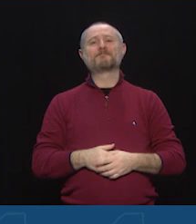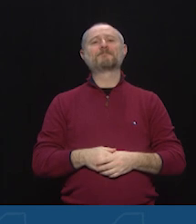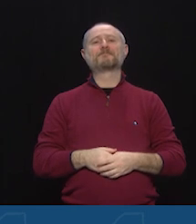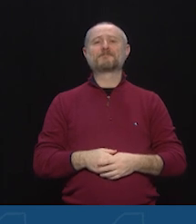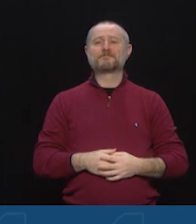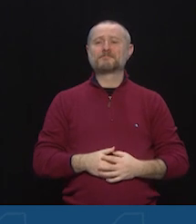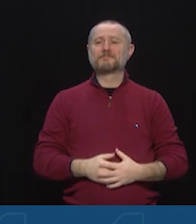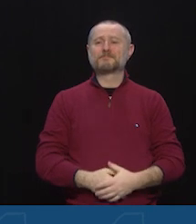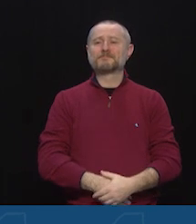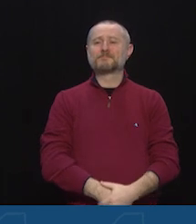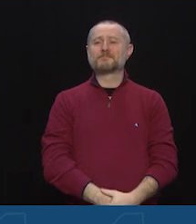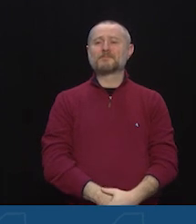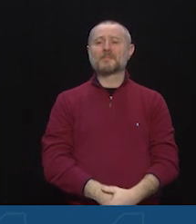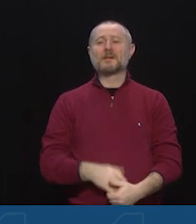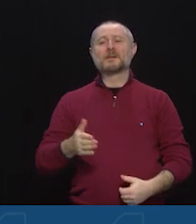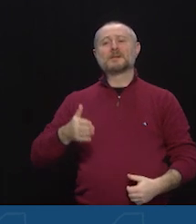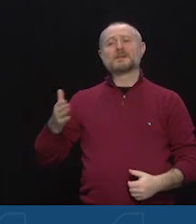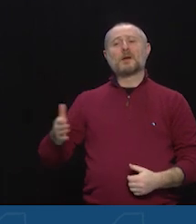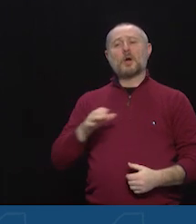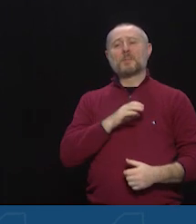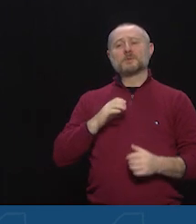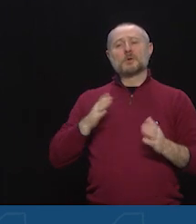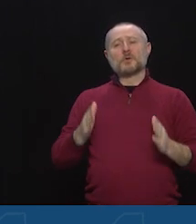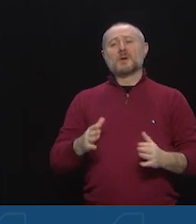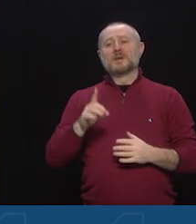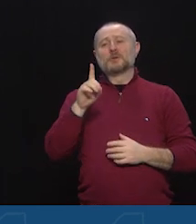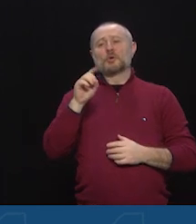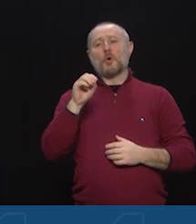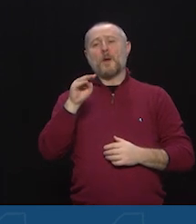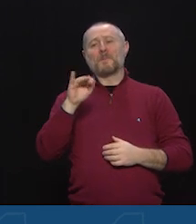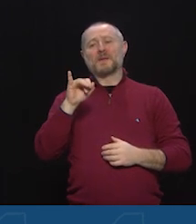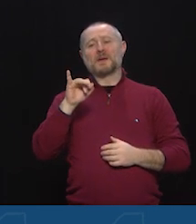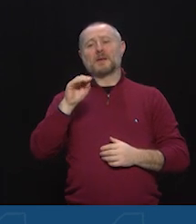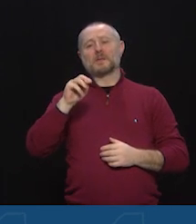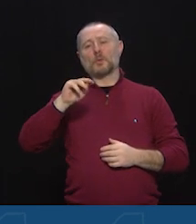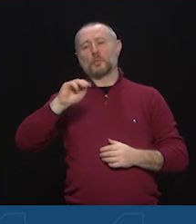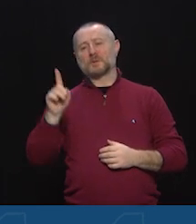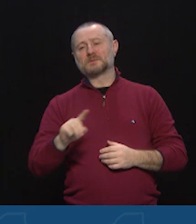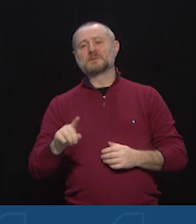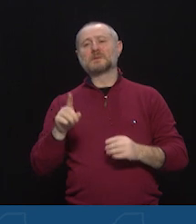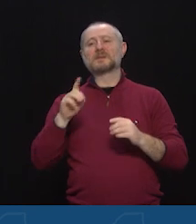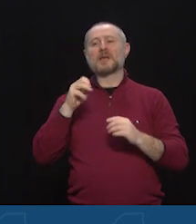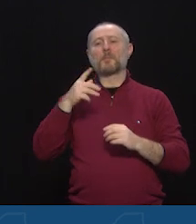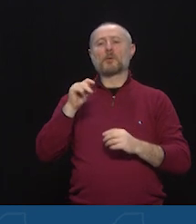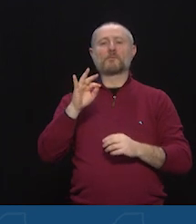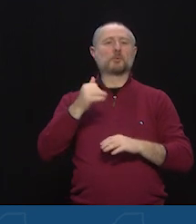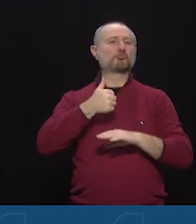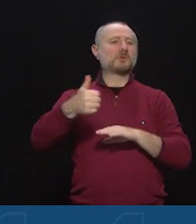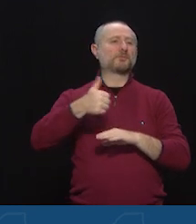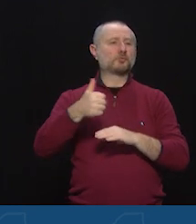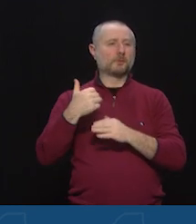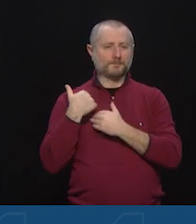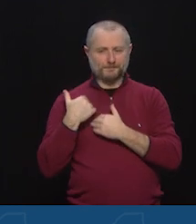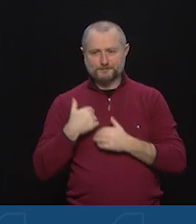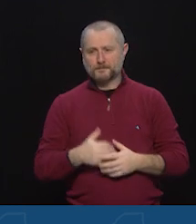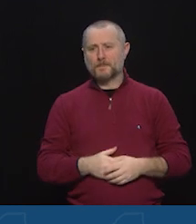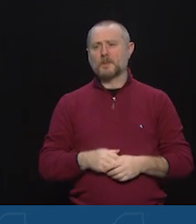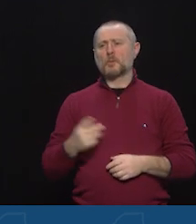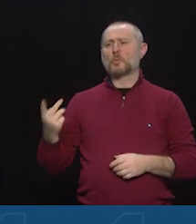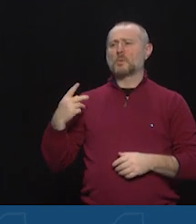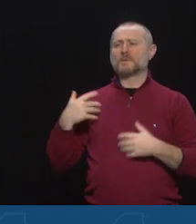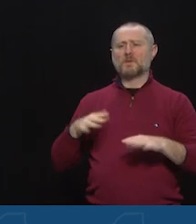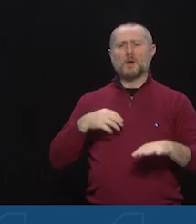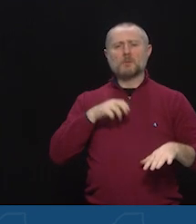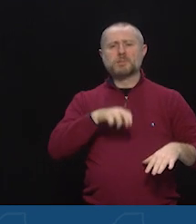Marie-Therese Dominguez, Commissioner of Department of Transportation. We've been at events like this from Buffalo to Albany here in Suffolk County, so she is a